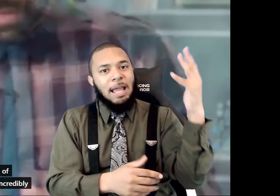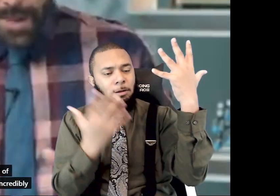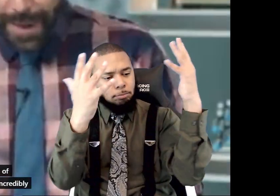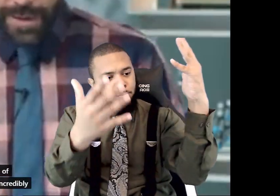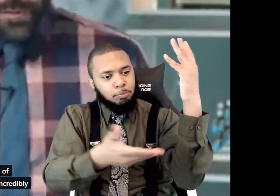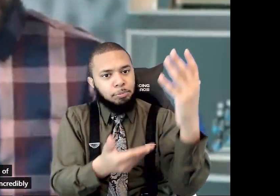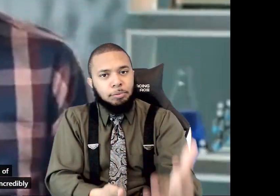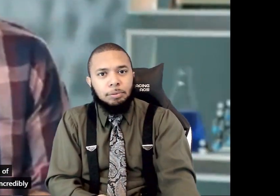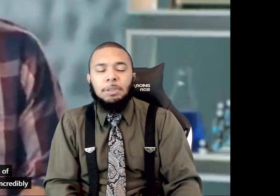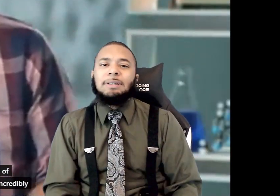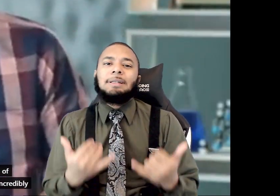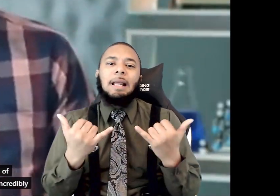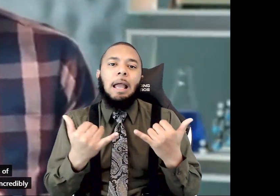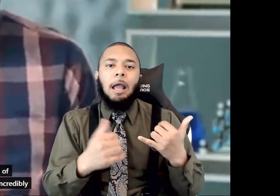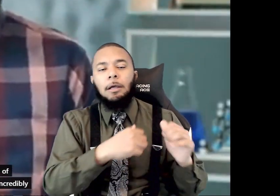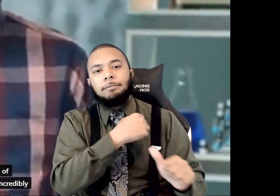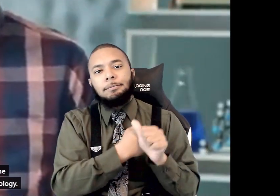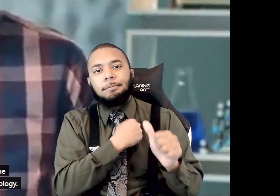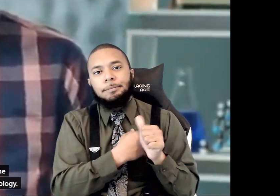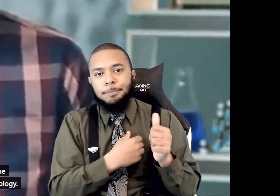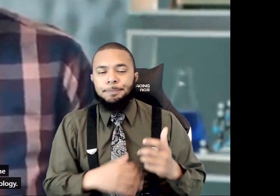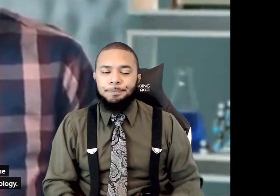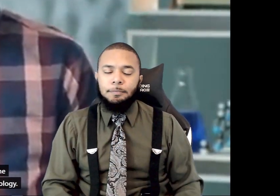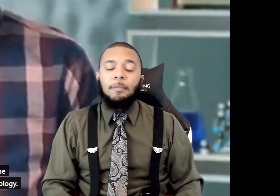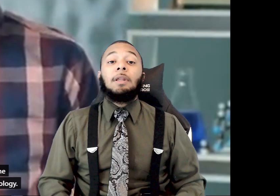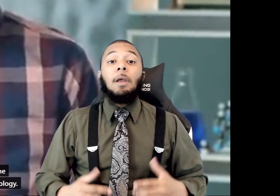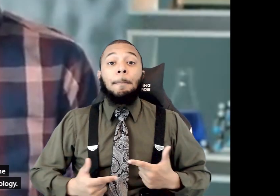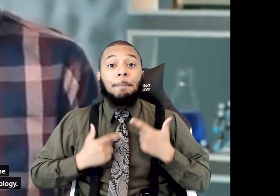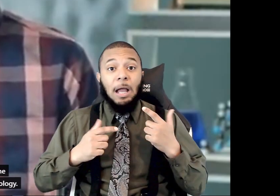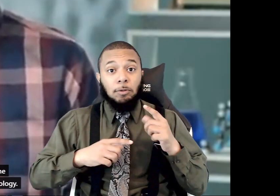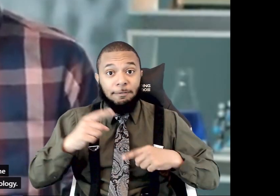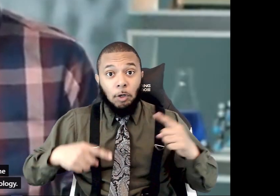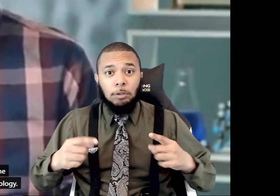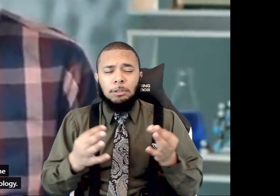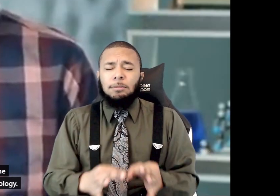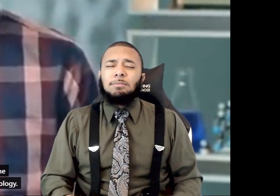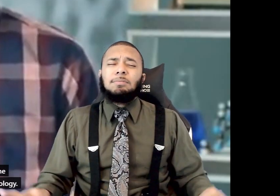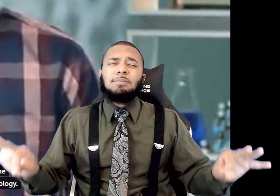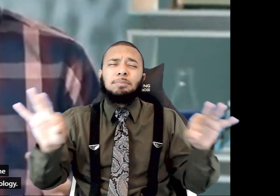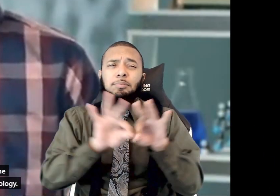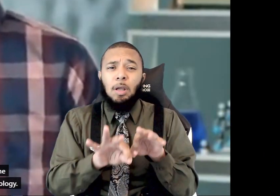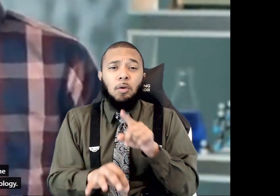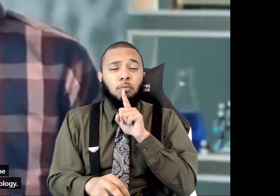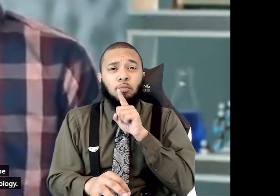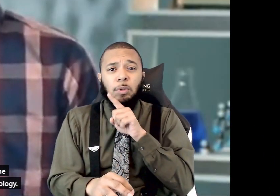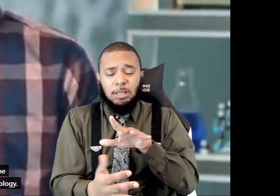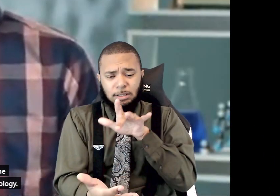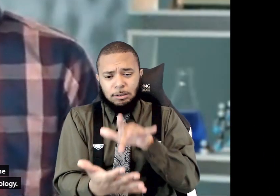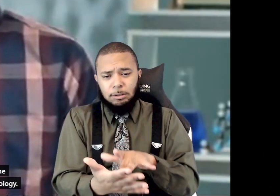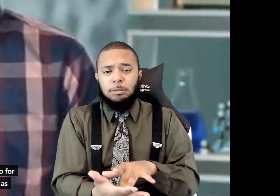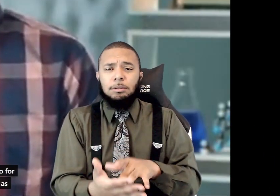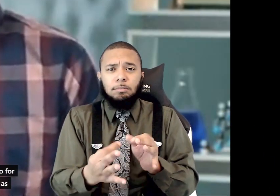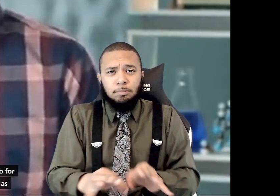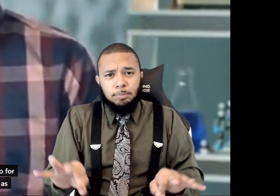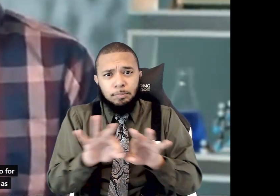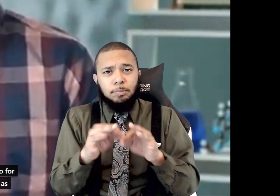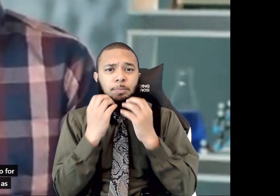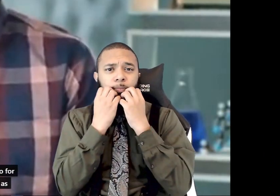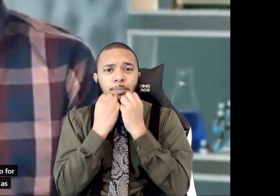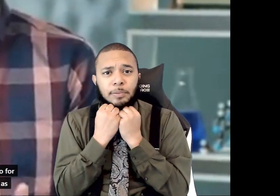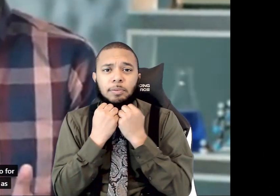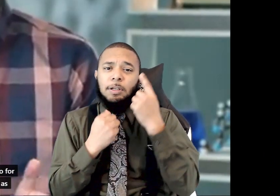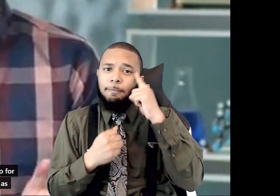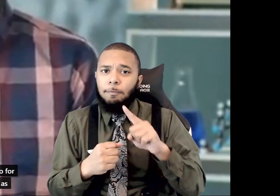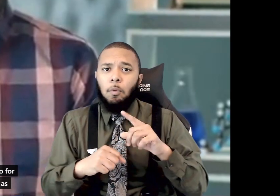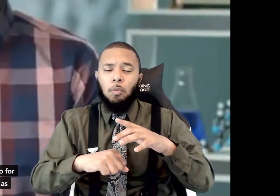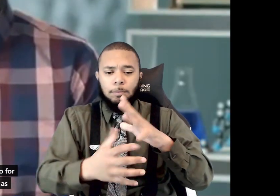So biodiversity is incredibly important. It's kind of at the heart of what we discuss in ecology, and we've